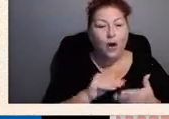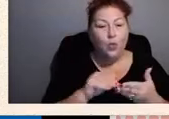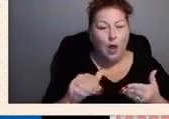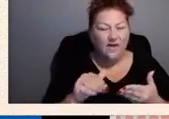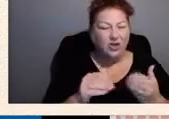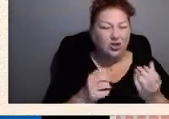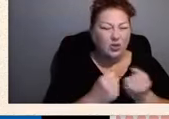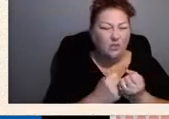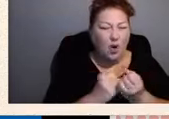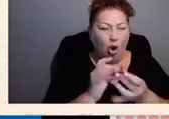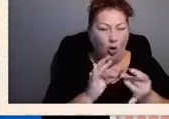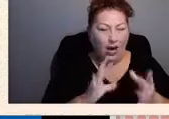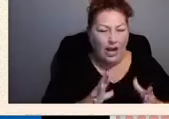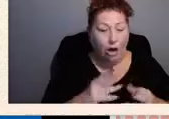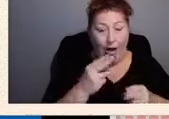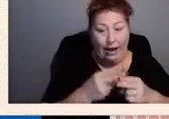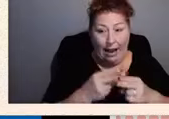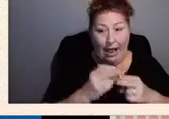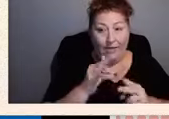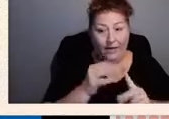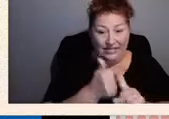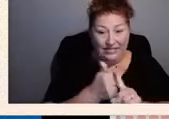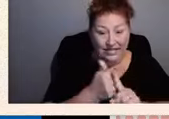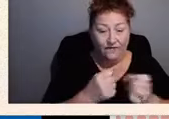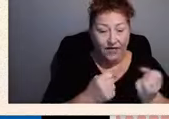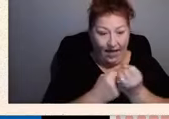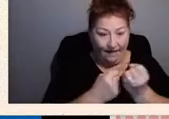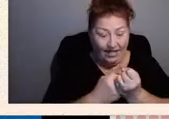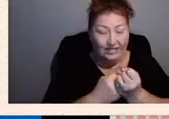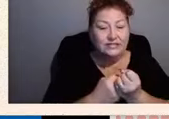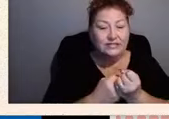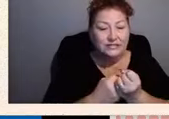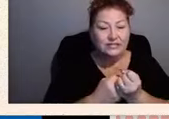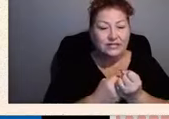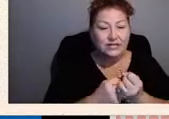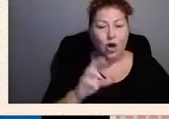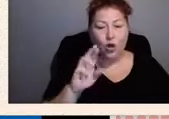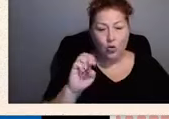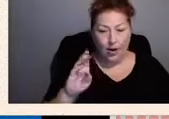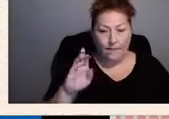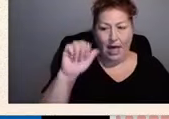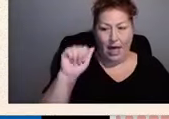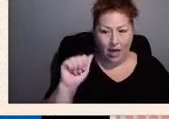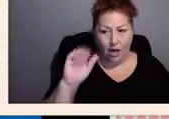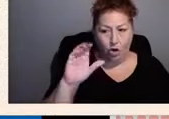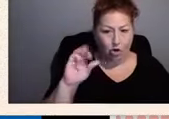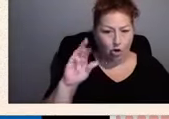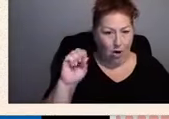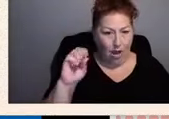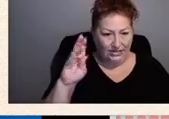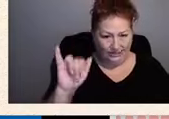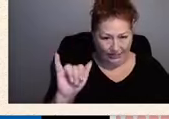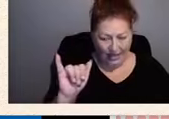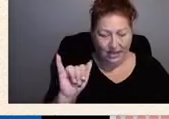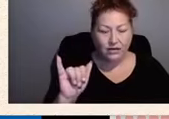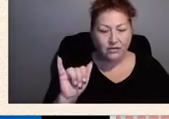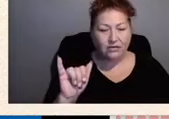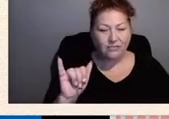names of the self-advocates are Rebecca Crosby, she goes by Becky,